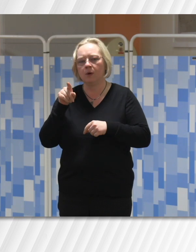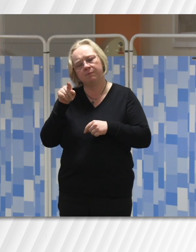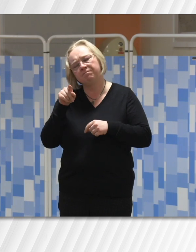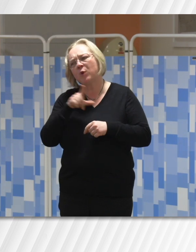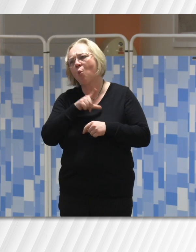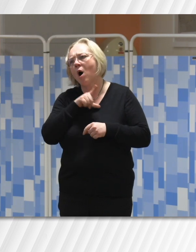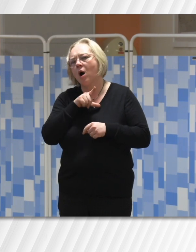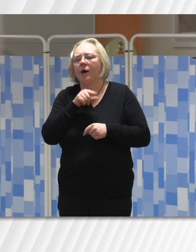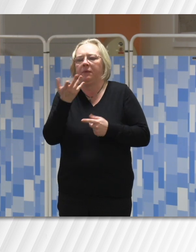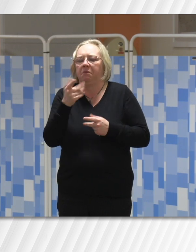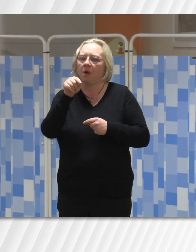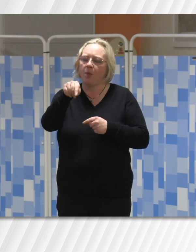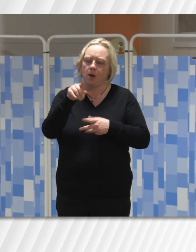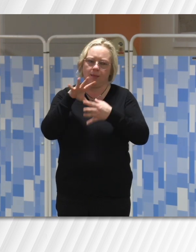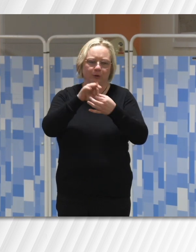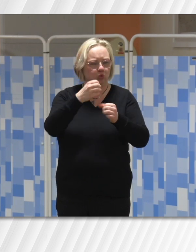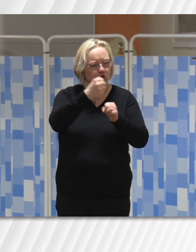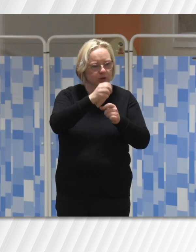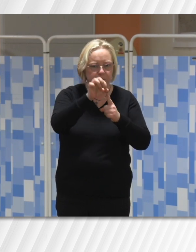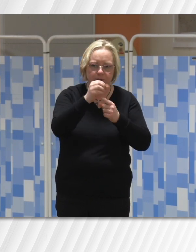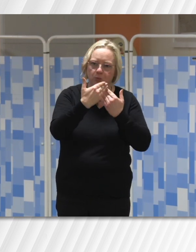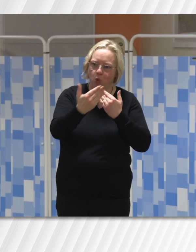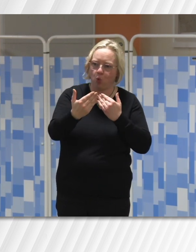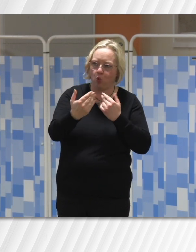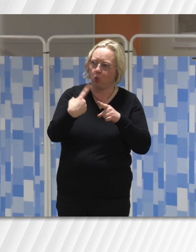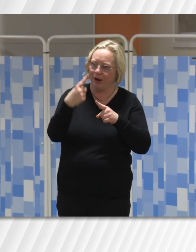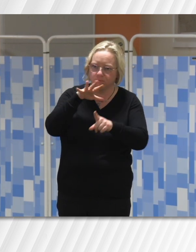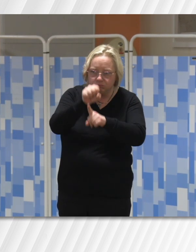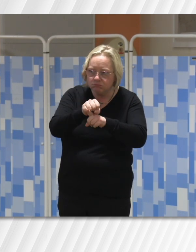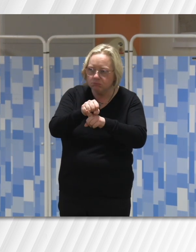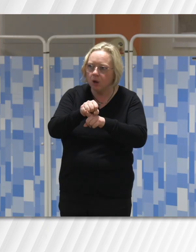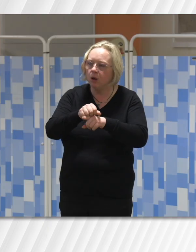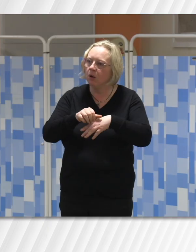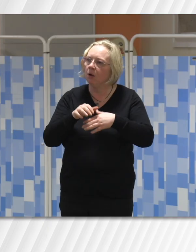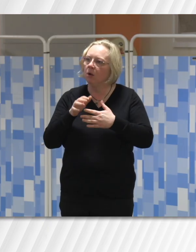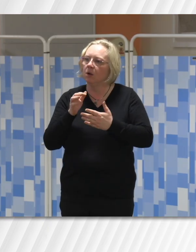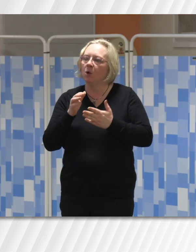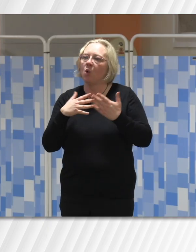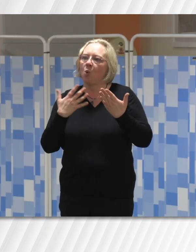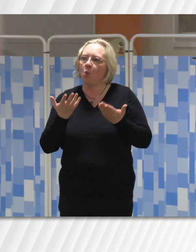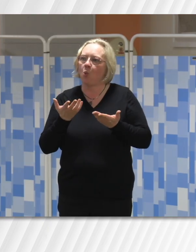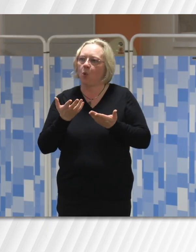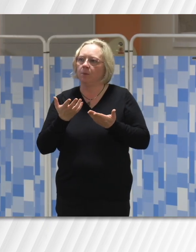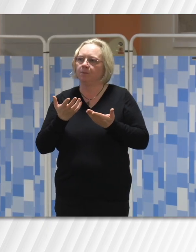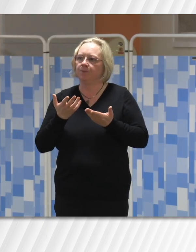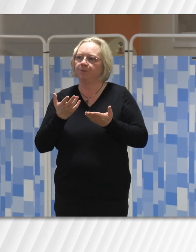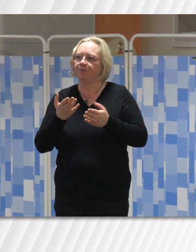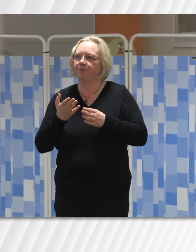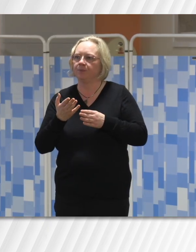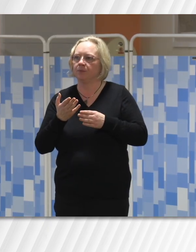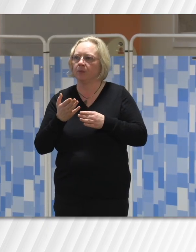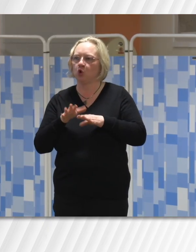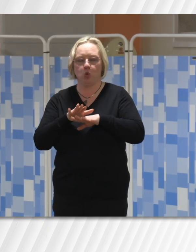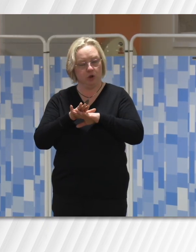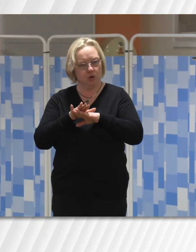GPs and other people are recognising Parkinson's, and therefore it's not actually going